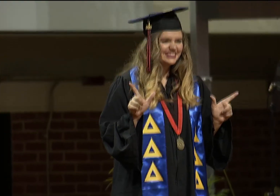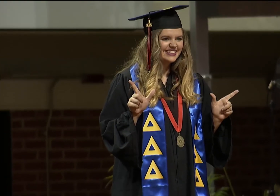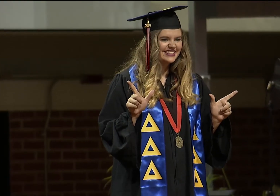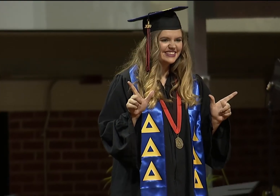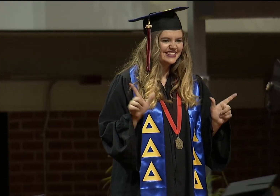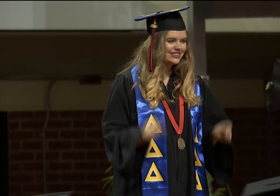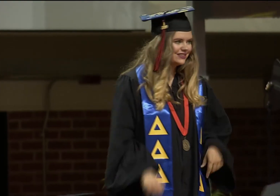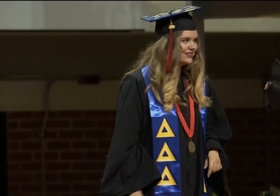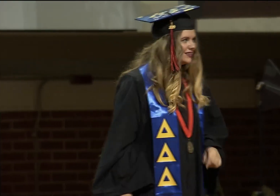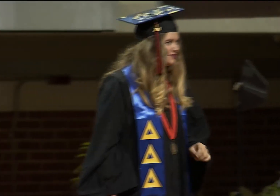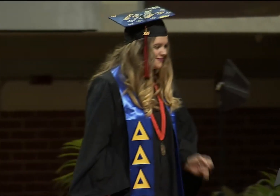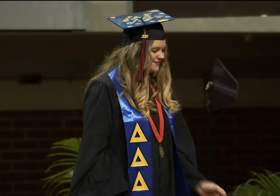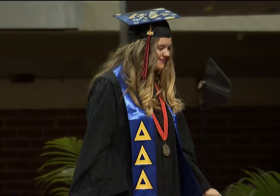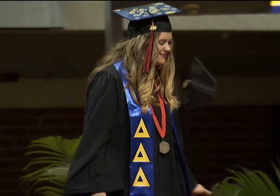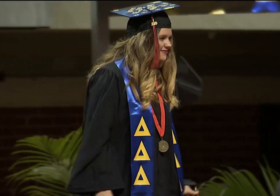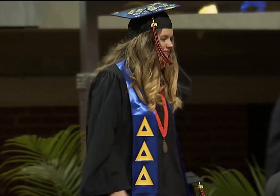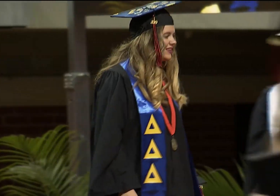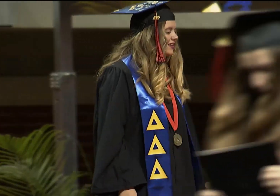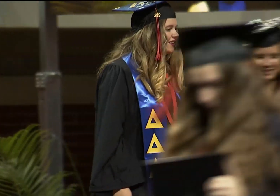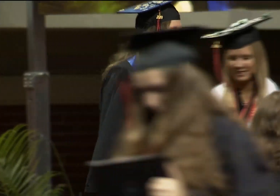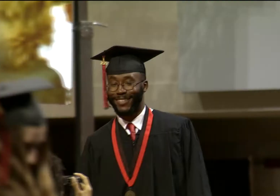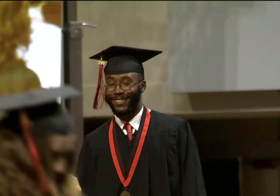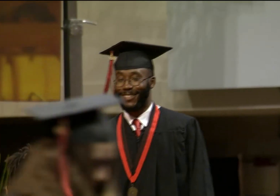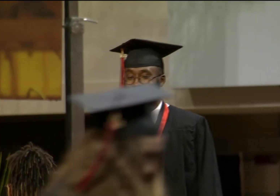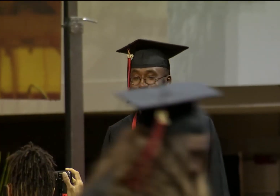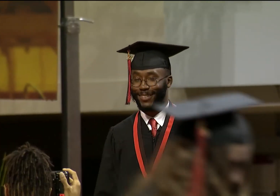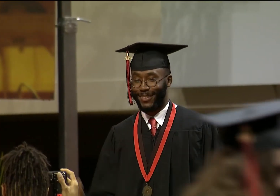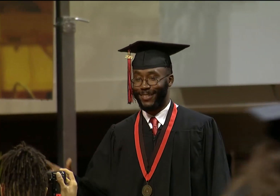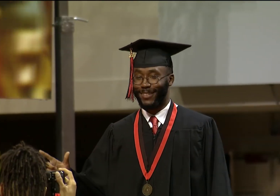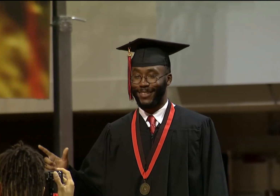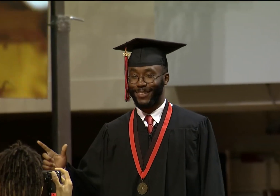Madison Paige Fleming.